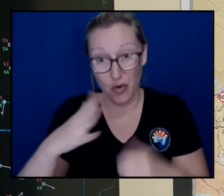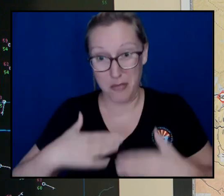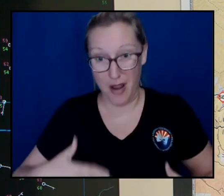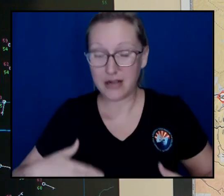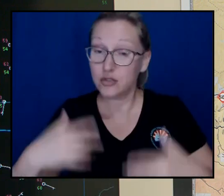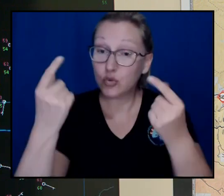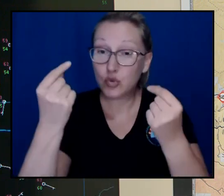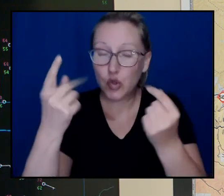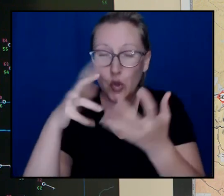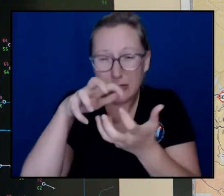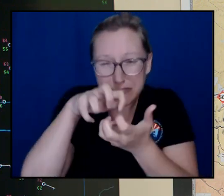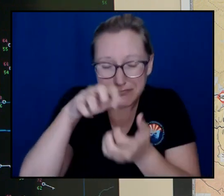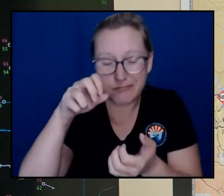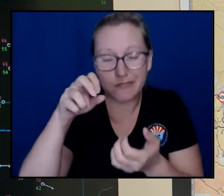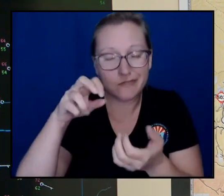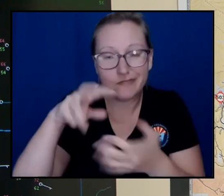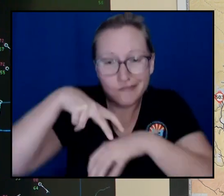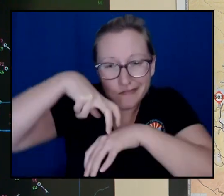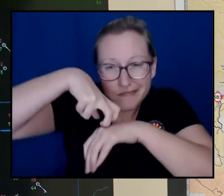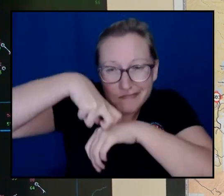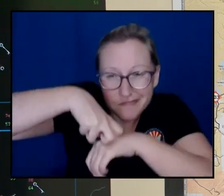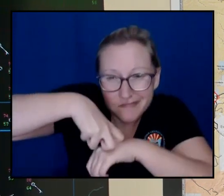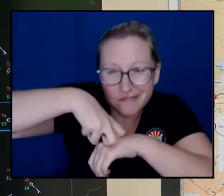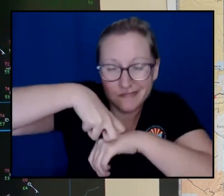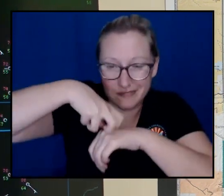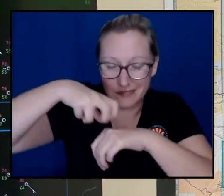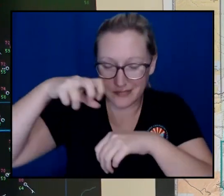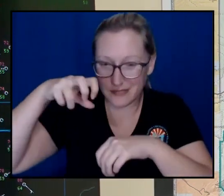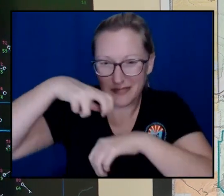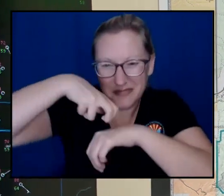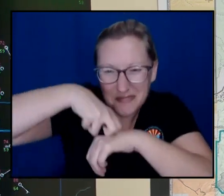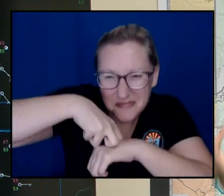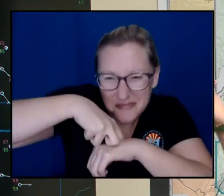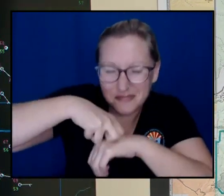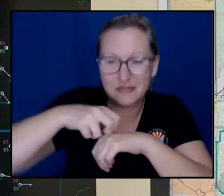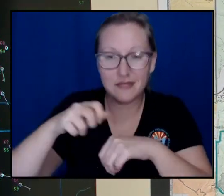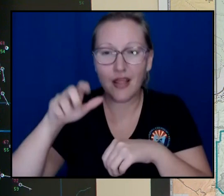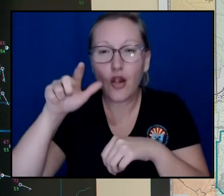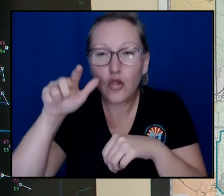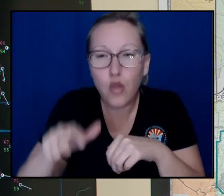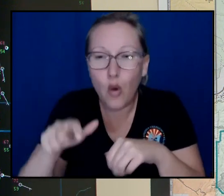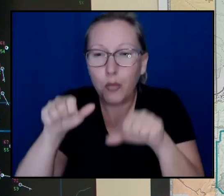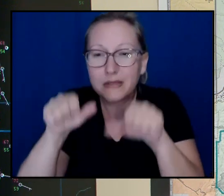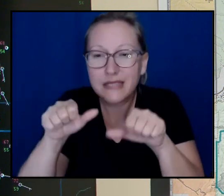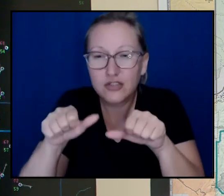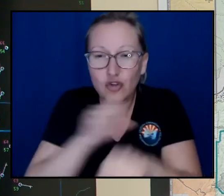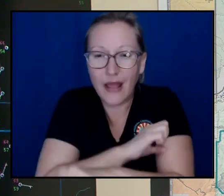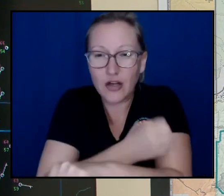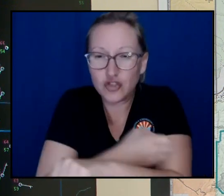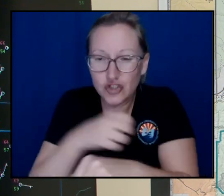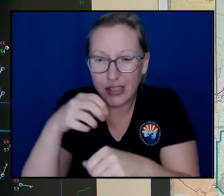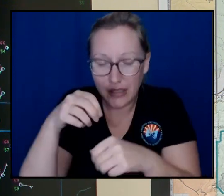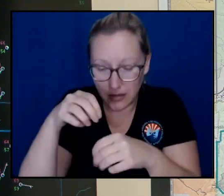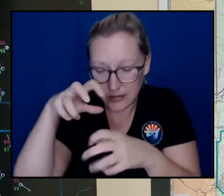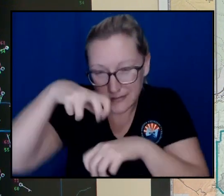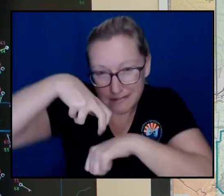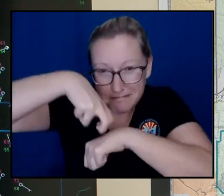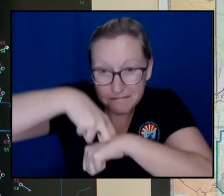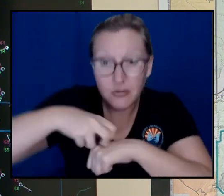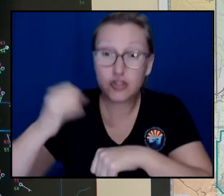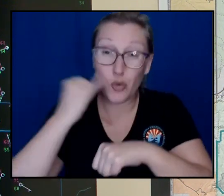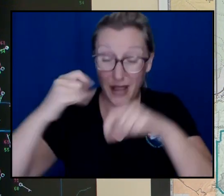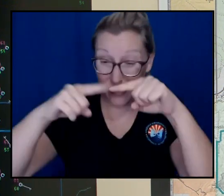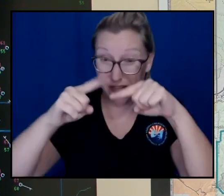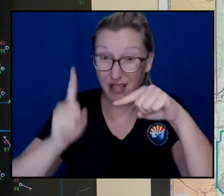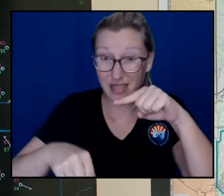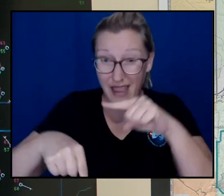basically close that distance, get to your lowest potential energy so that if lightning does strike you, it doesn't have very far to travel to get to